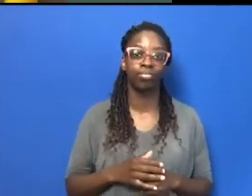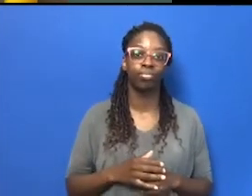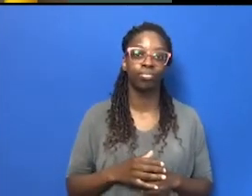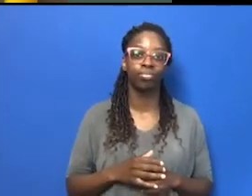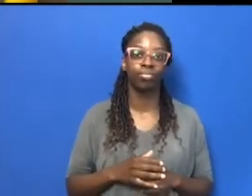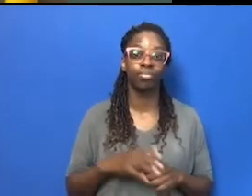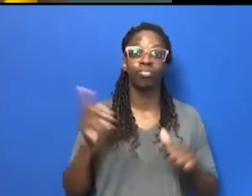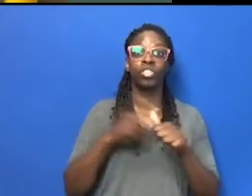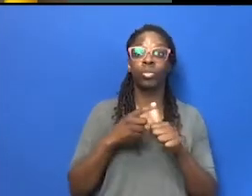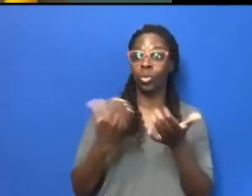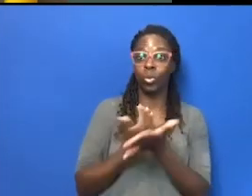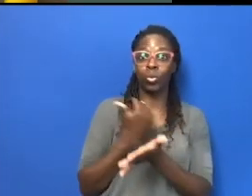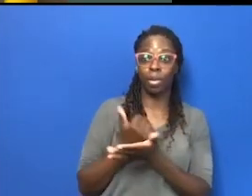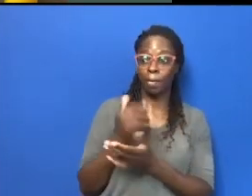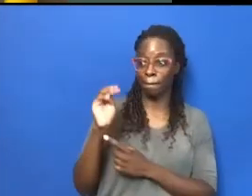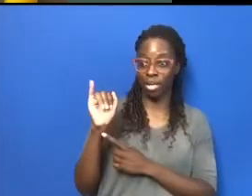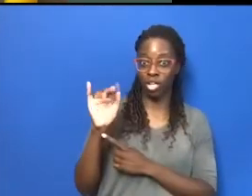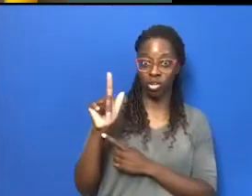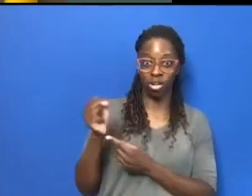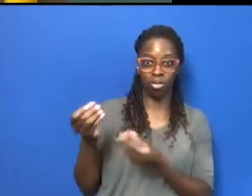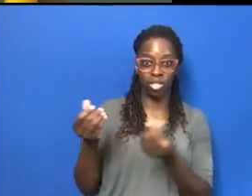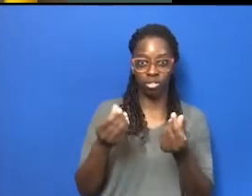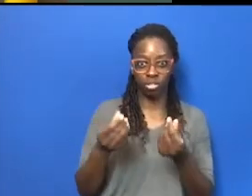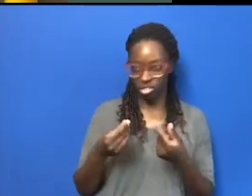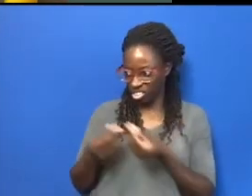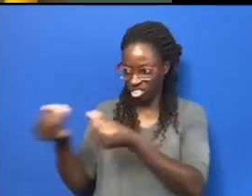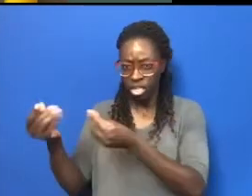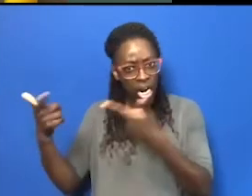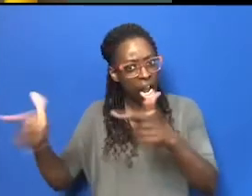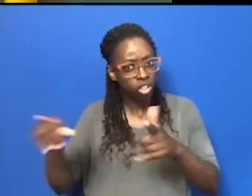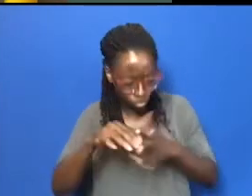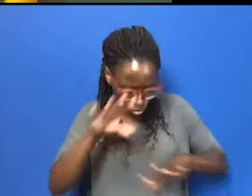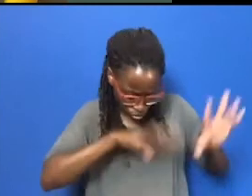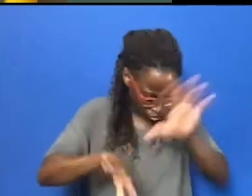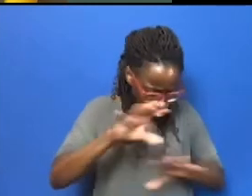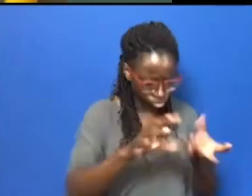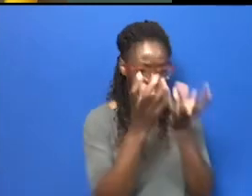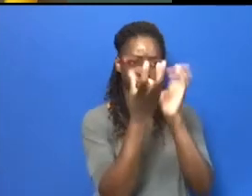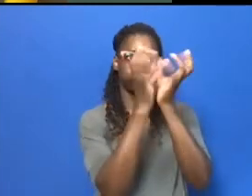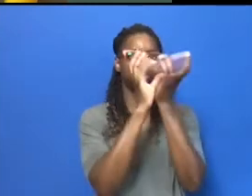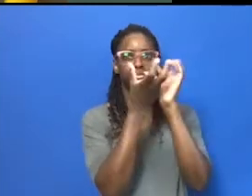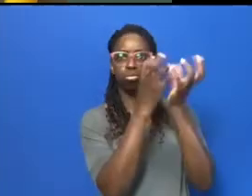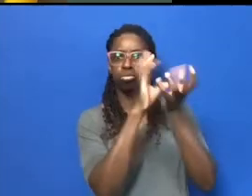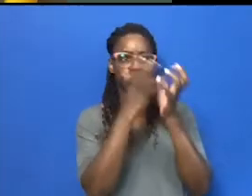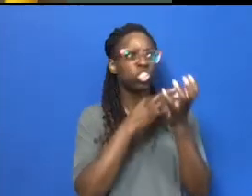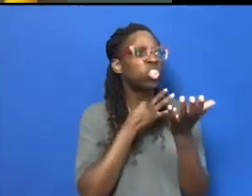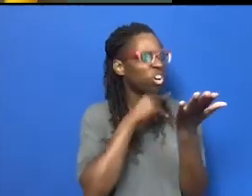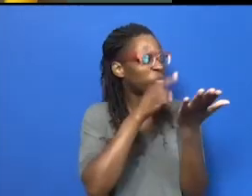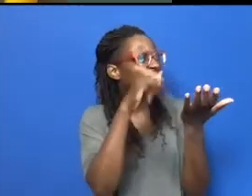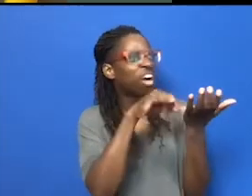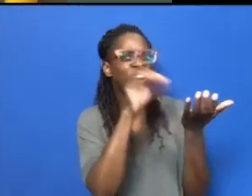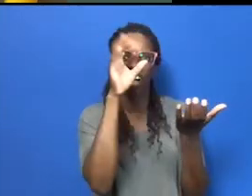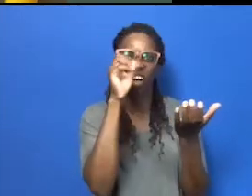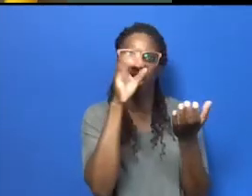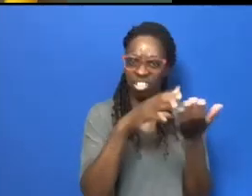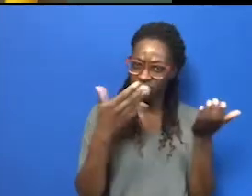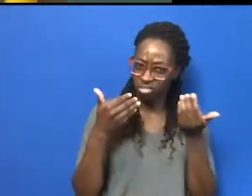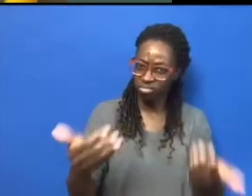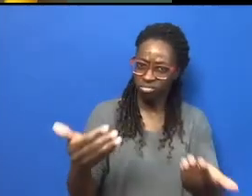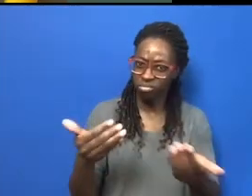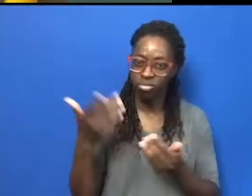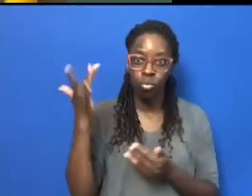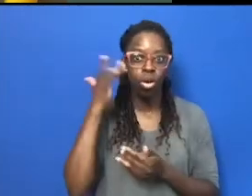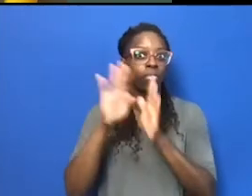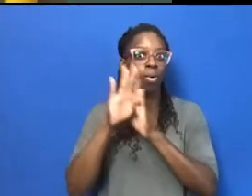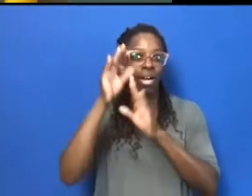lots of opportunities to explore them because that's really how children learn and start to build ideas and concepts about materials and